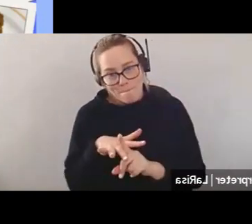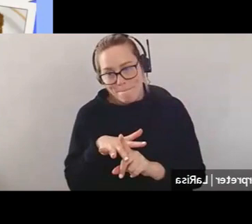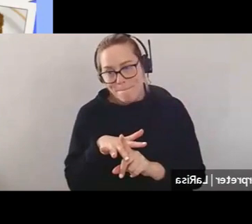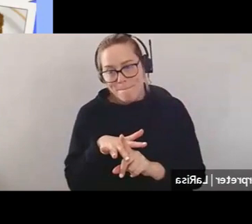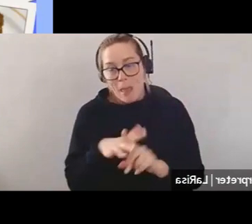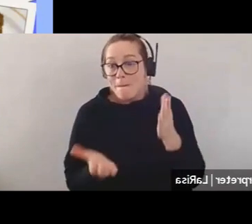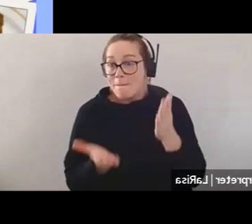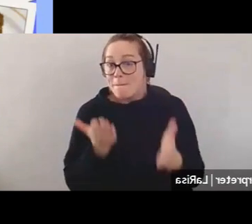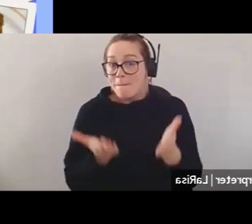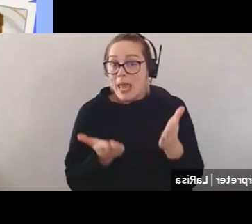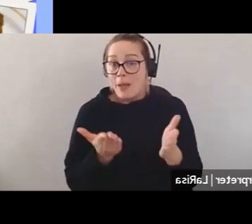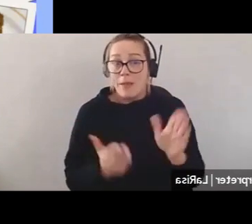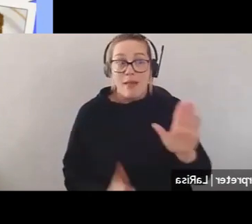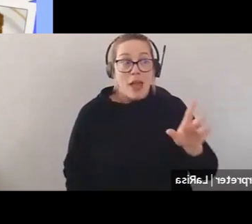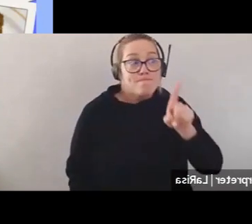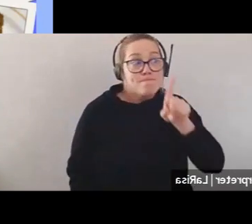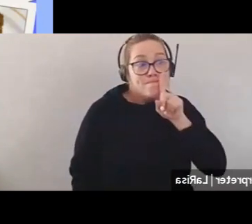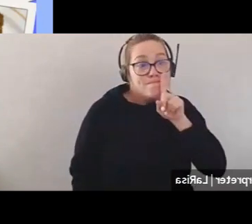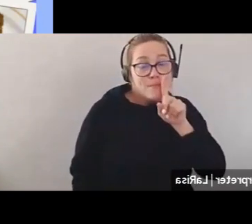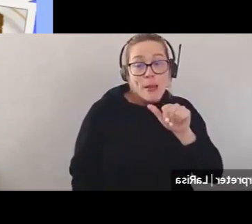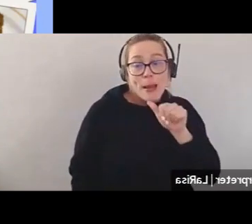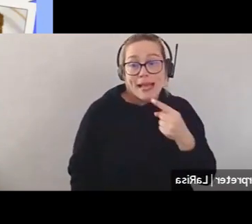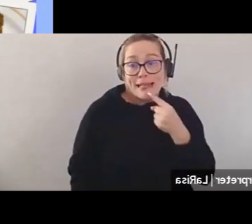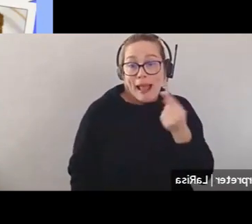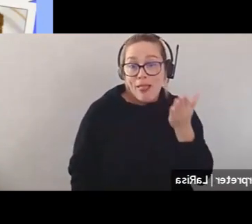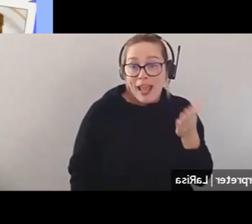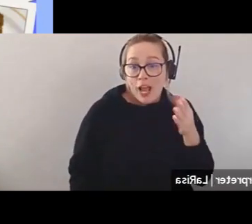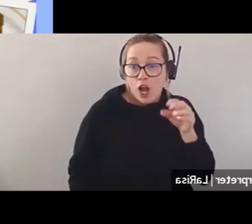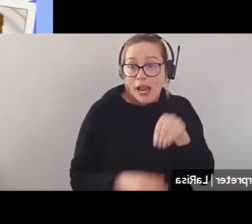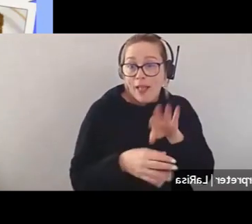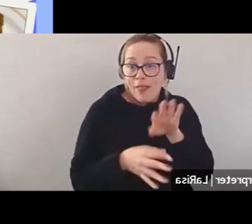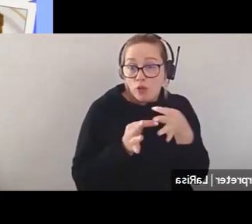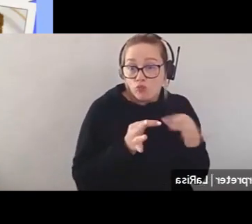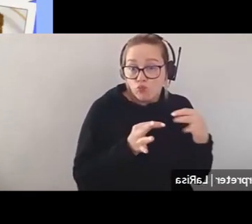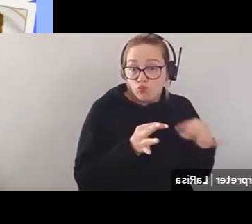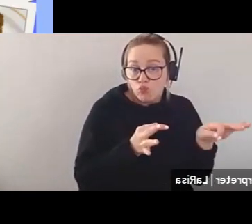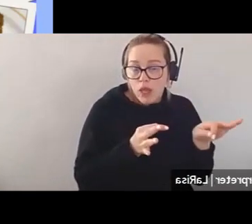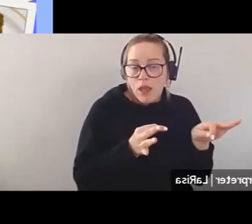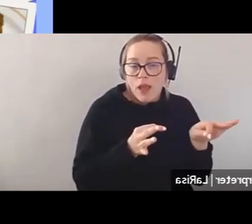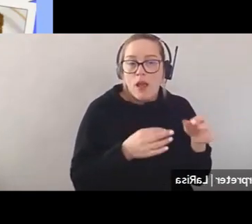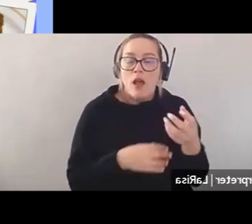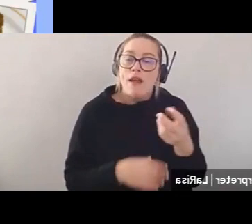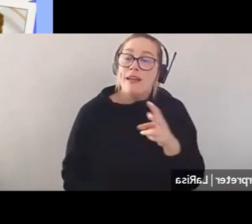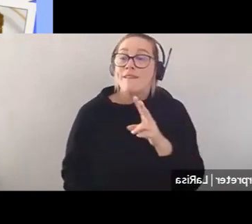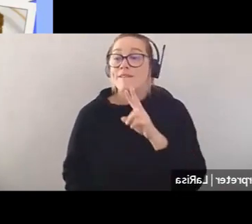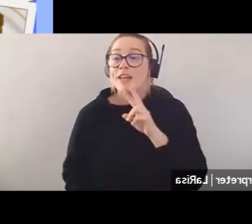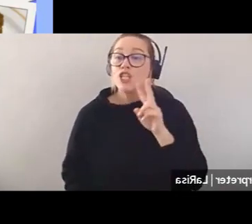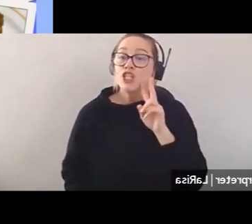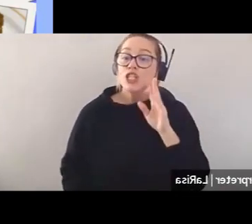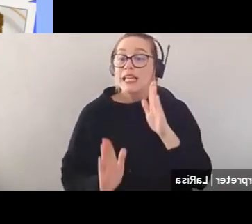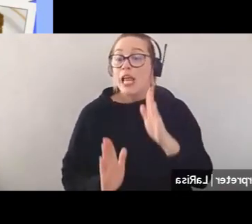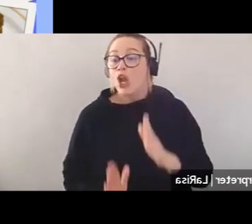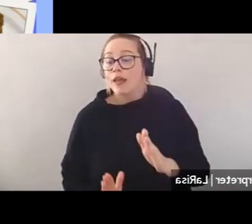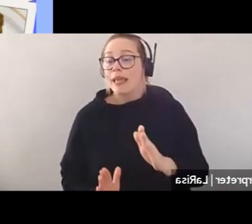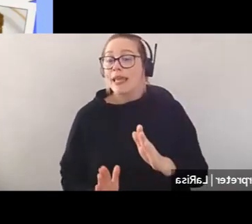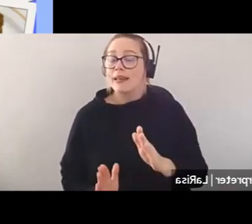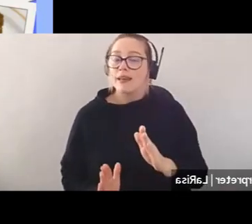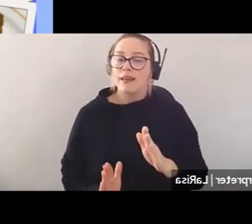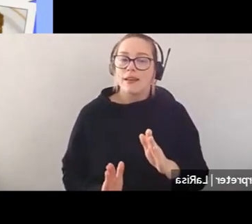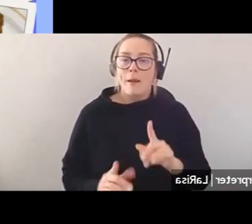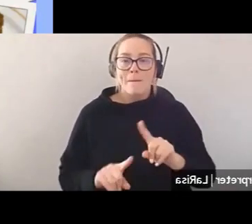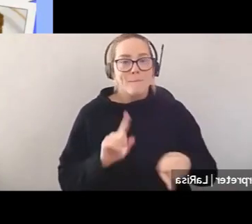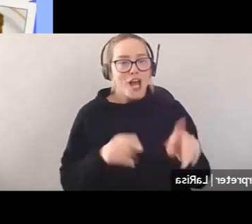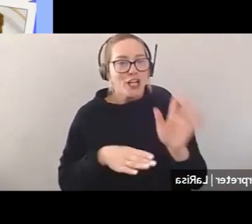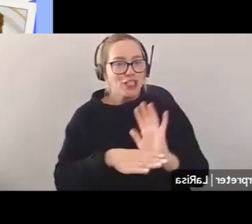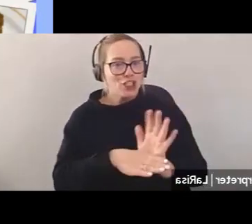you're going to you'll have dairy show up in a product that it's not listed in a restaurant